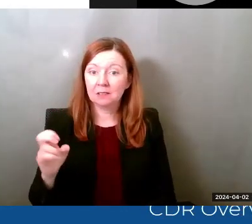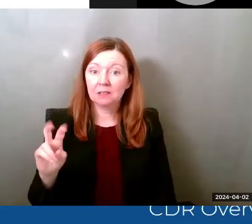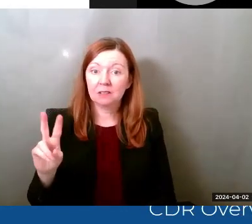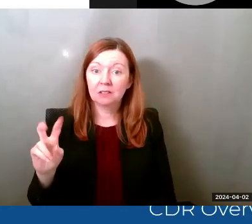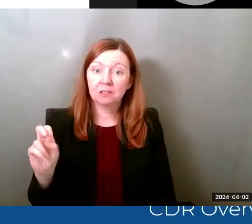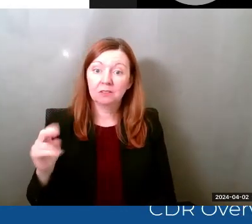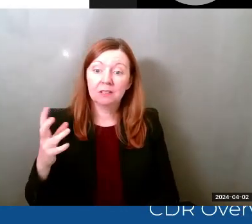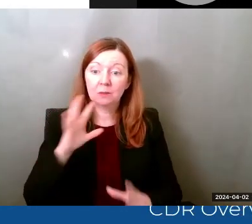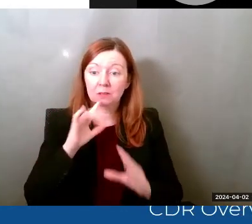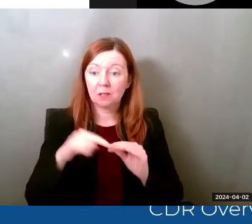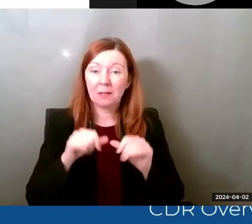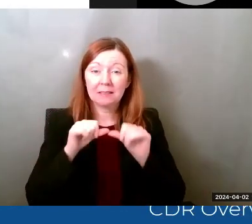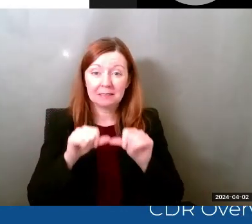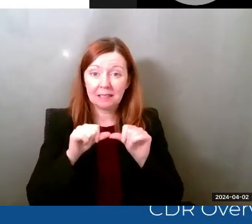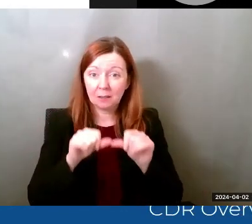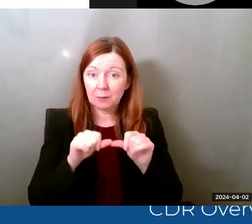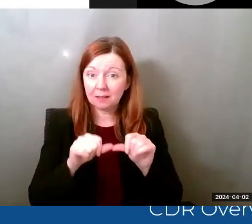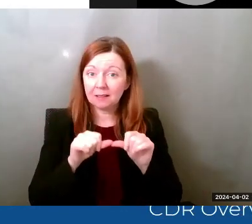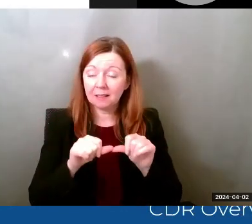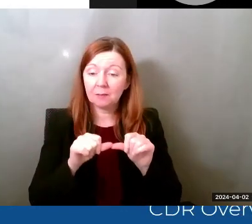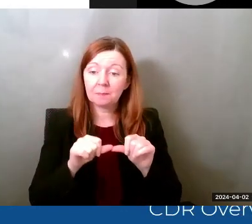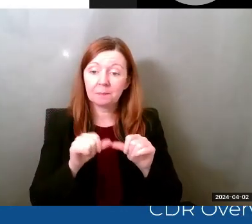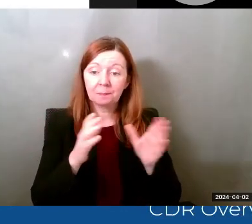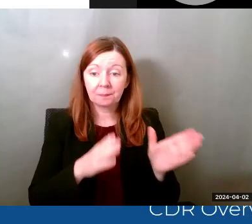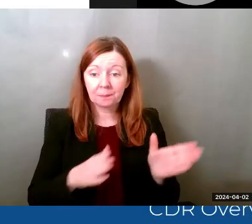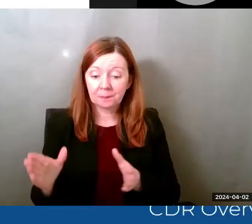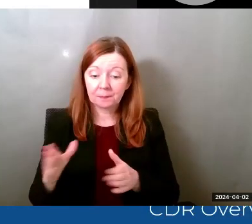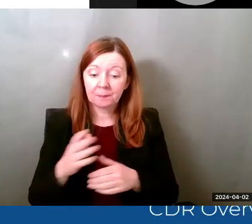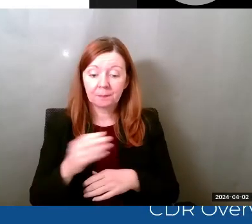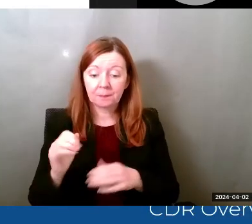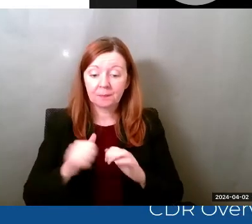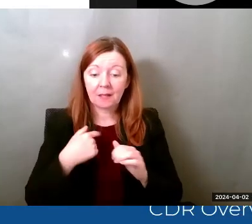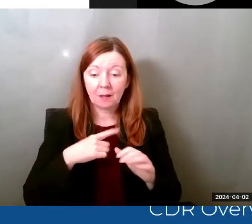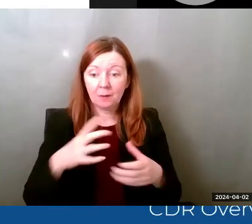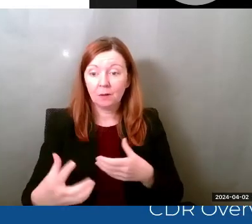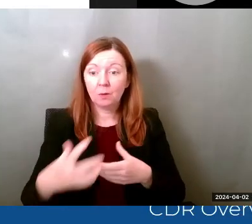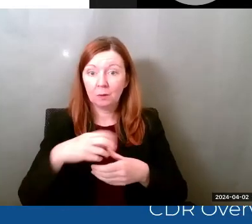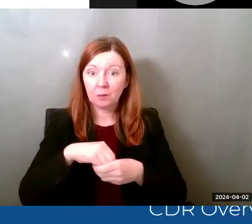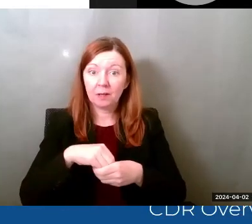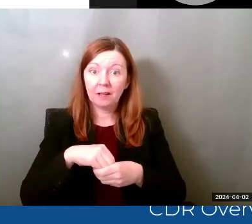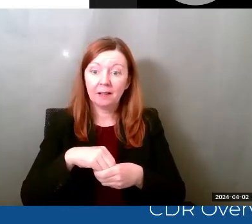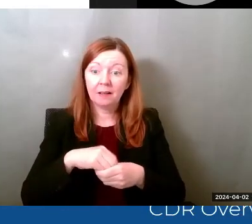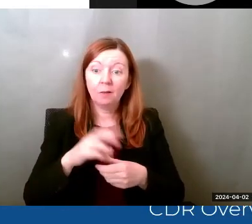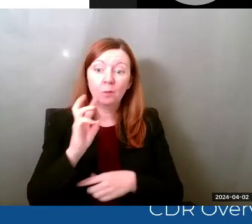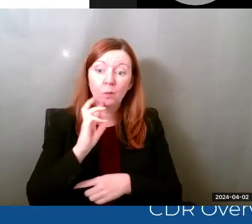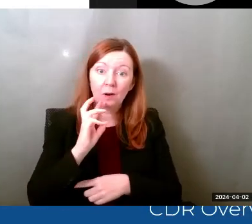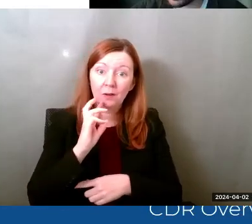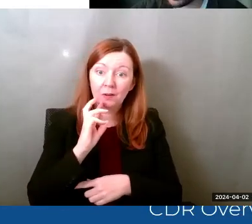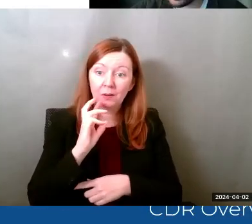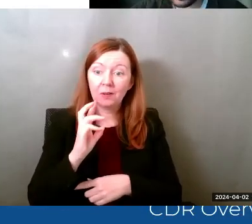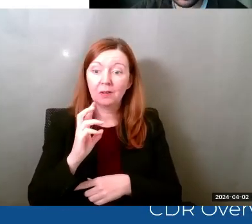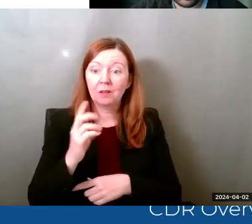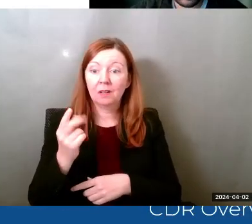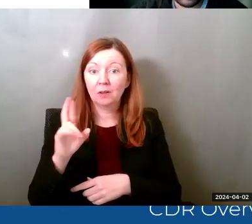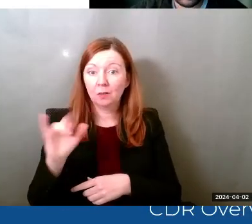the sustainability plan and how we might incorporate the water and gray water